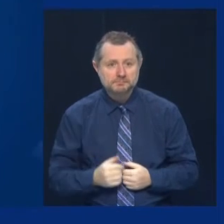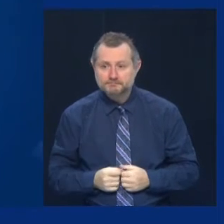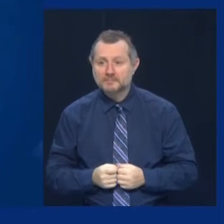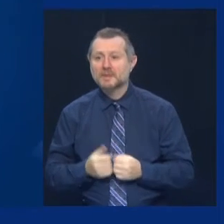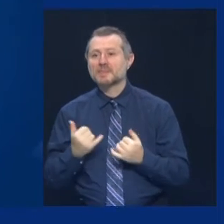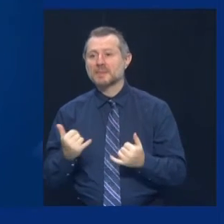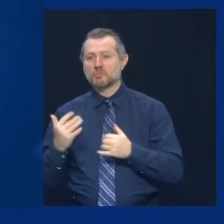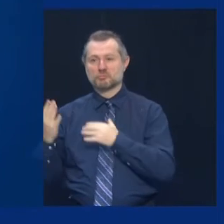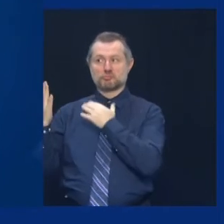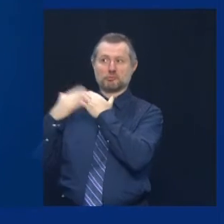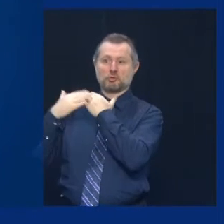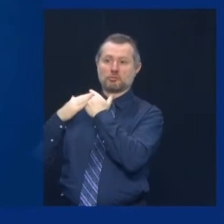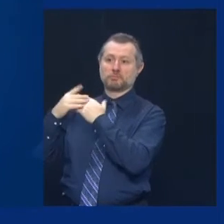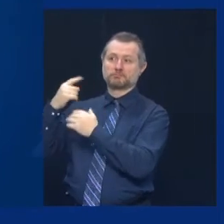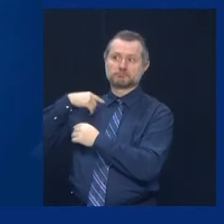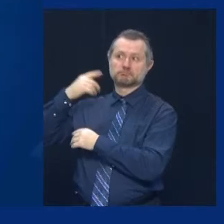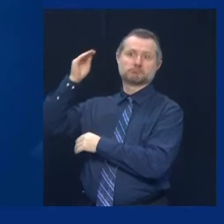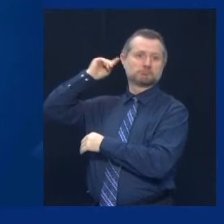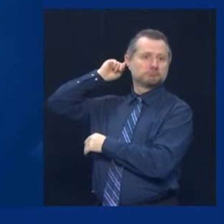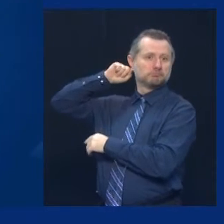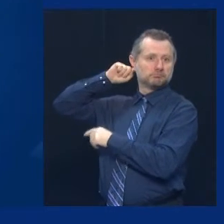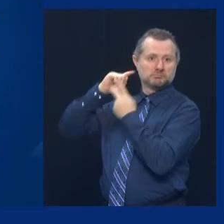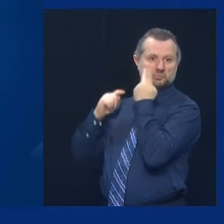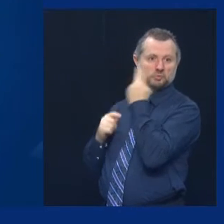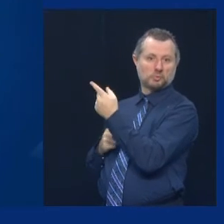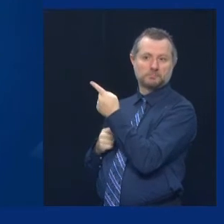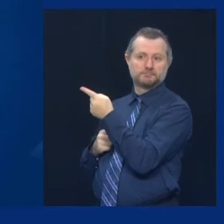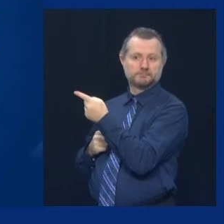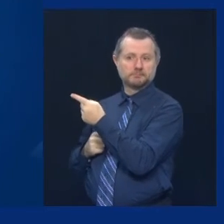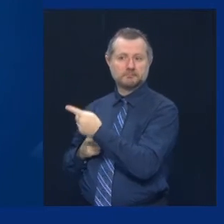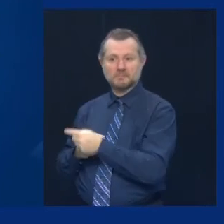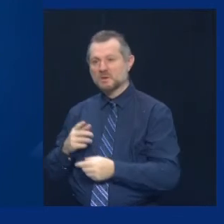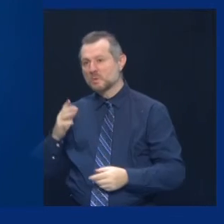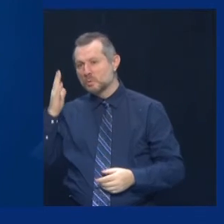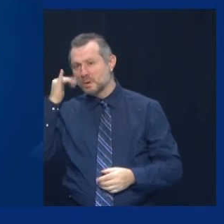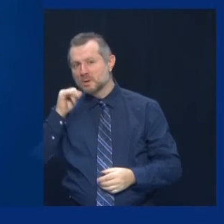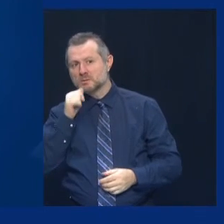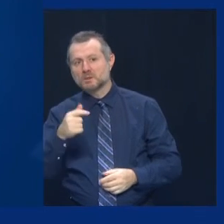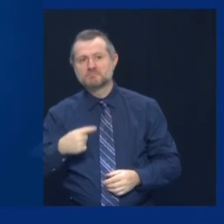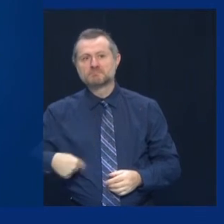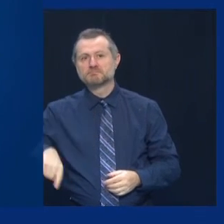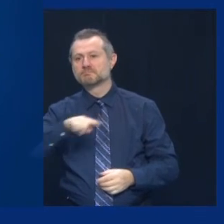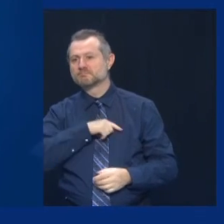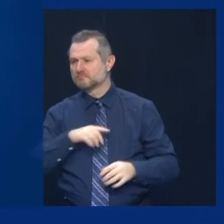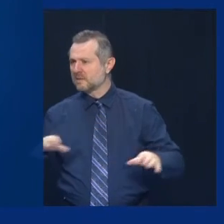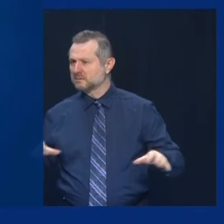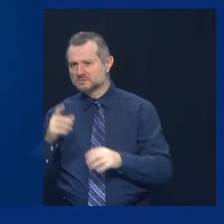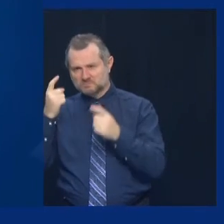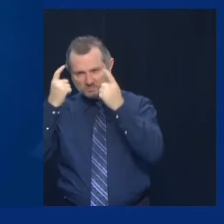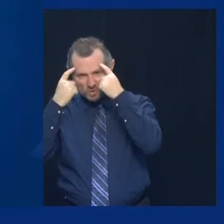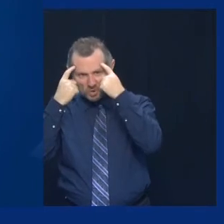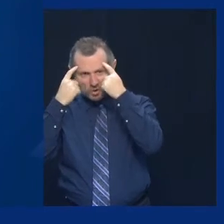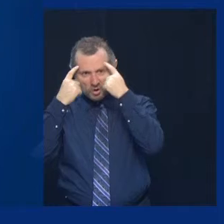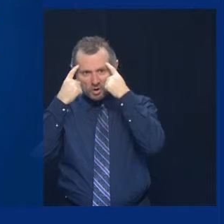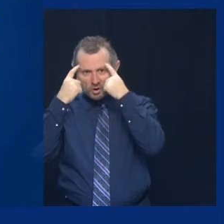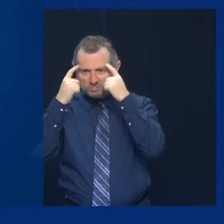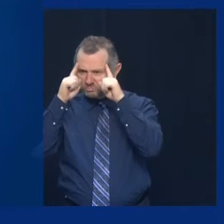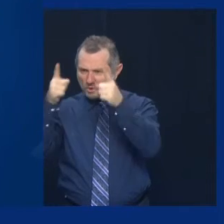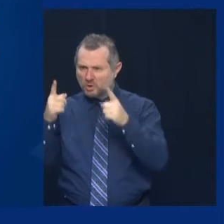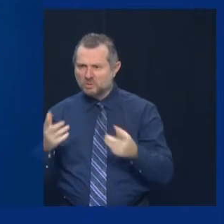it. Why don't we act intelligently for a